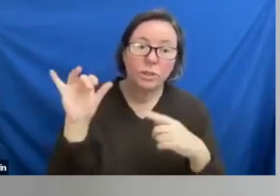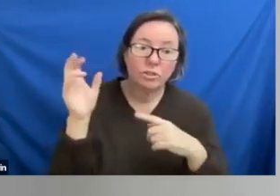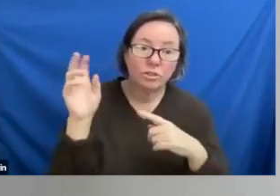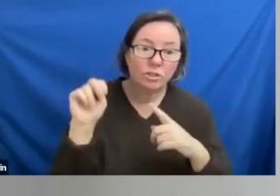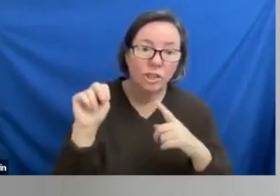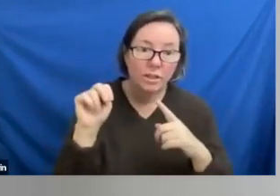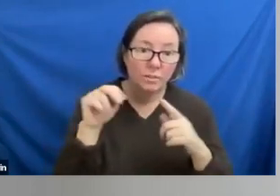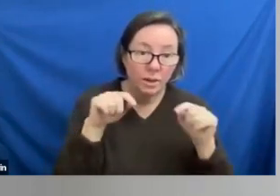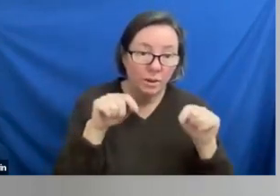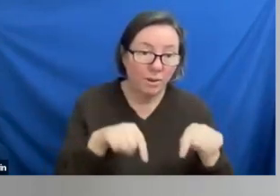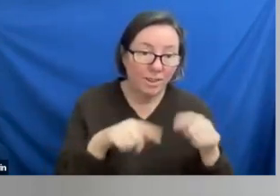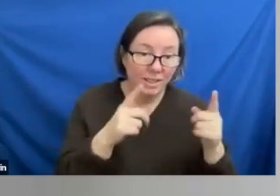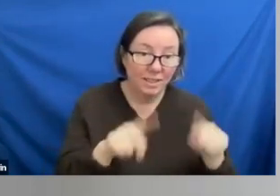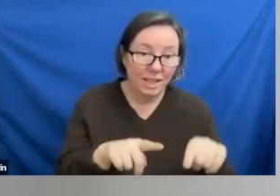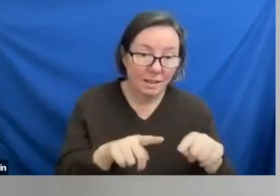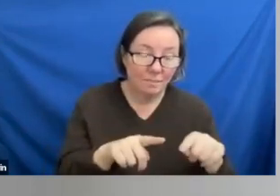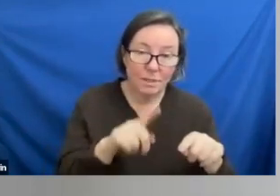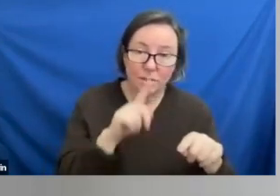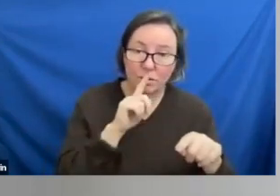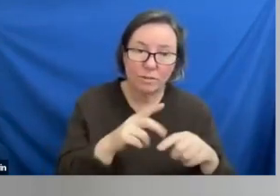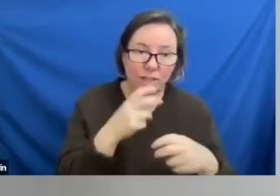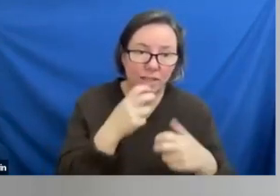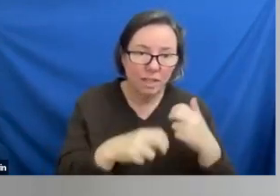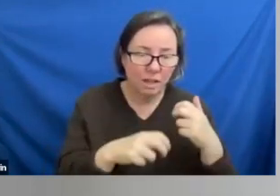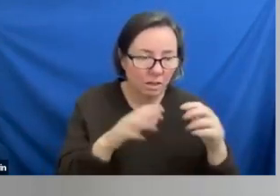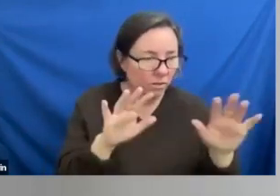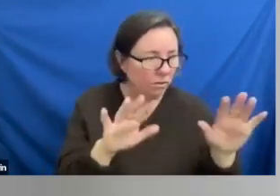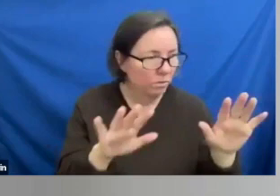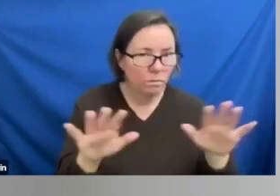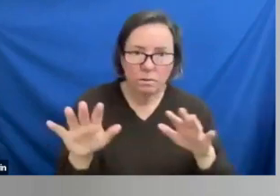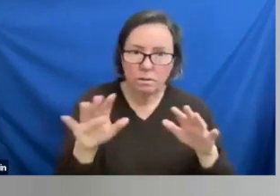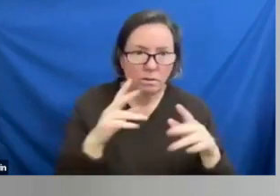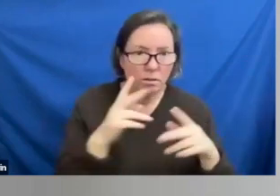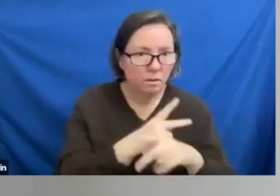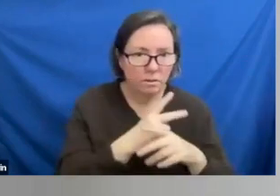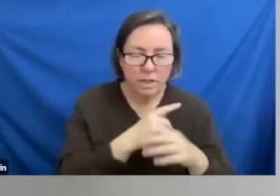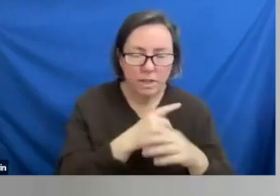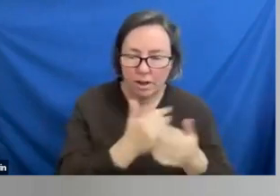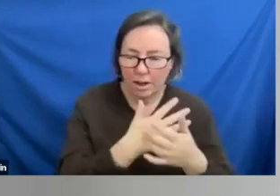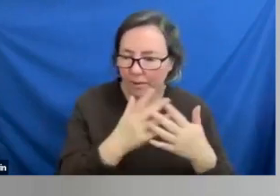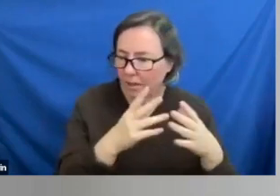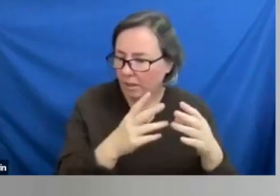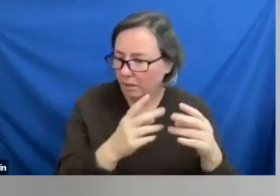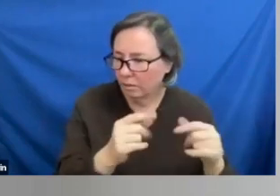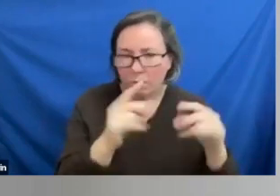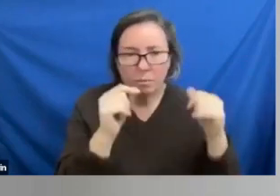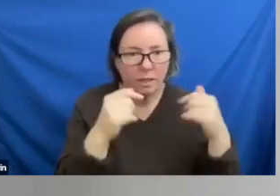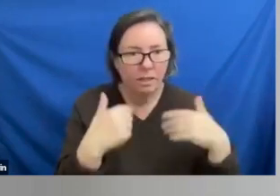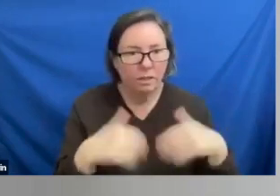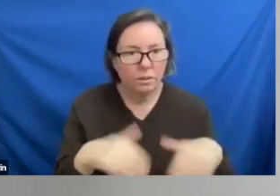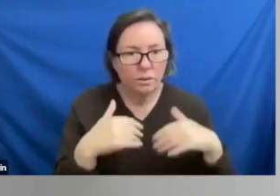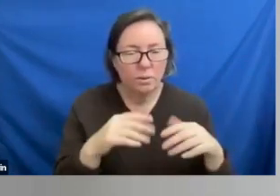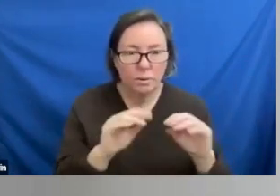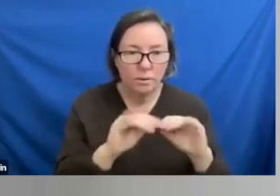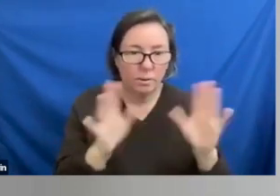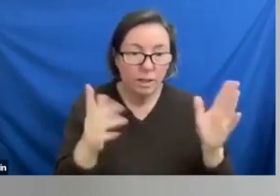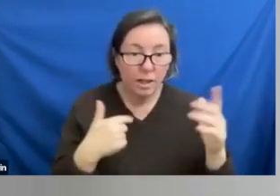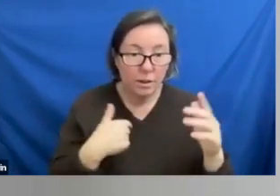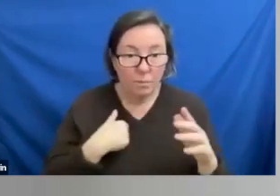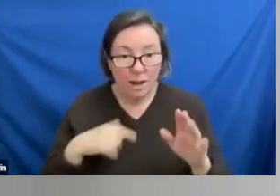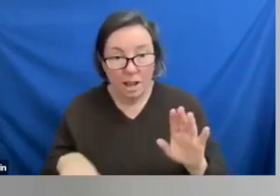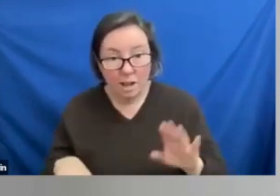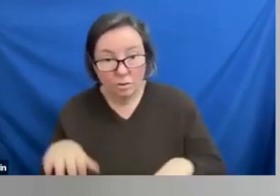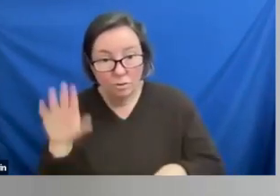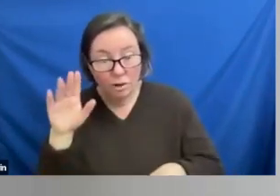all happened, it was very hard to process all of it so quickly. And it's very clear when I grew up with